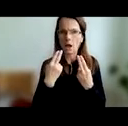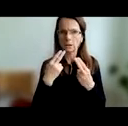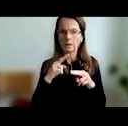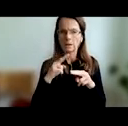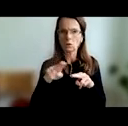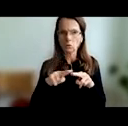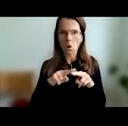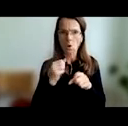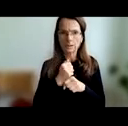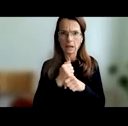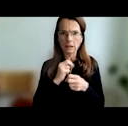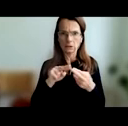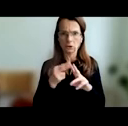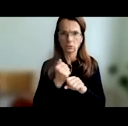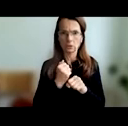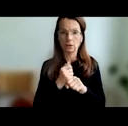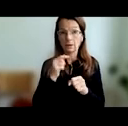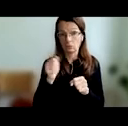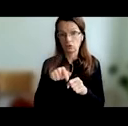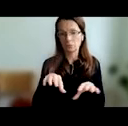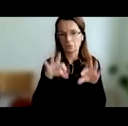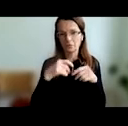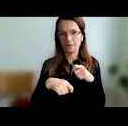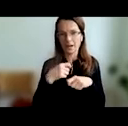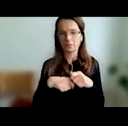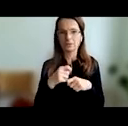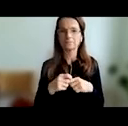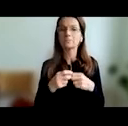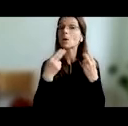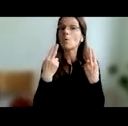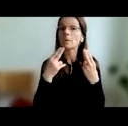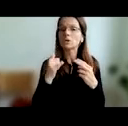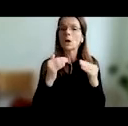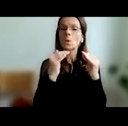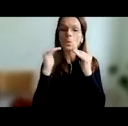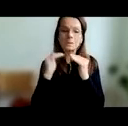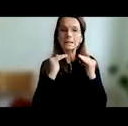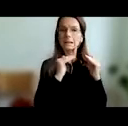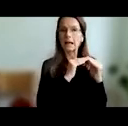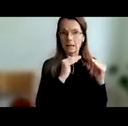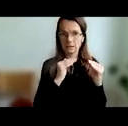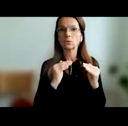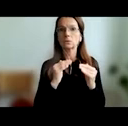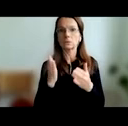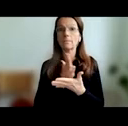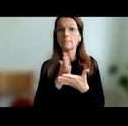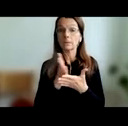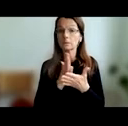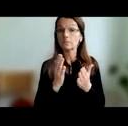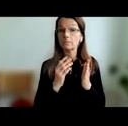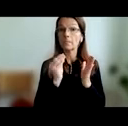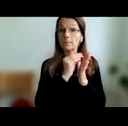will be based on already established methodology. What is also important